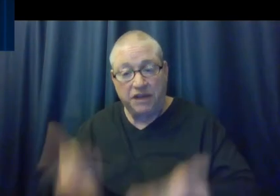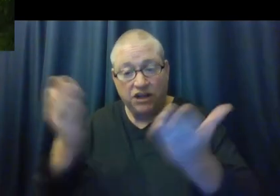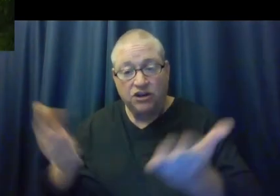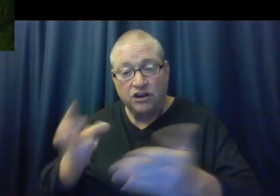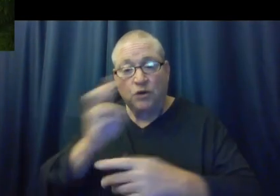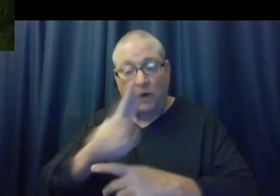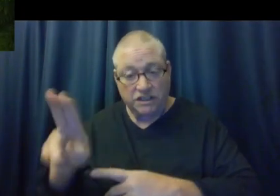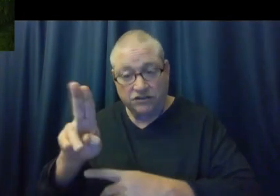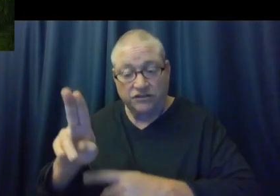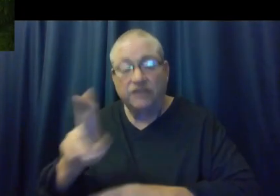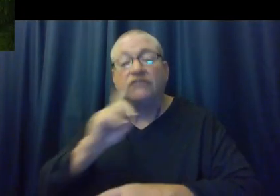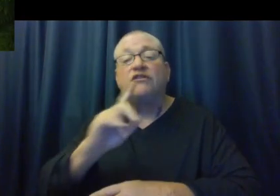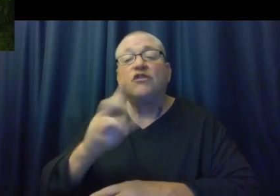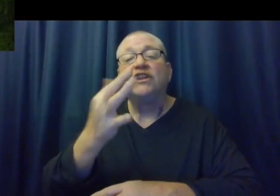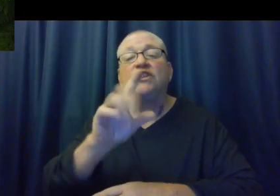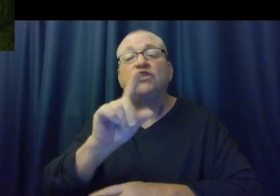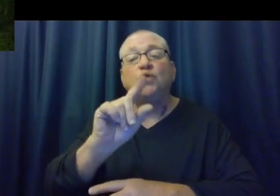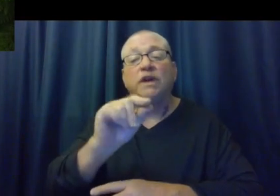Western. The